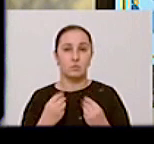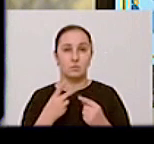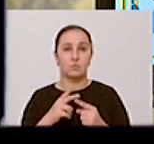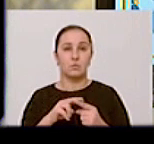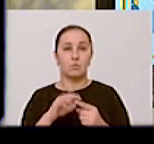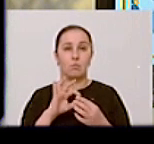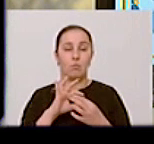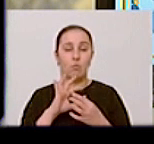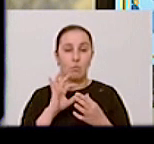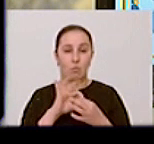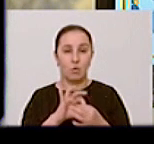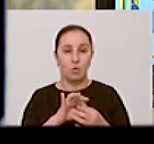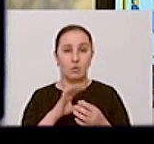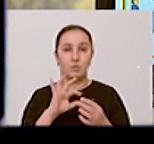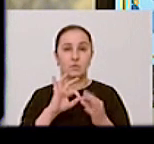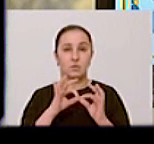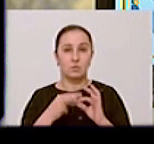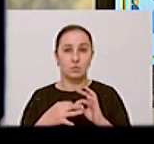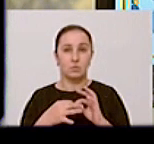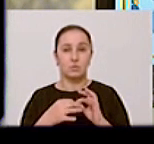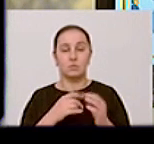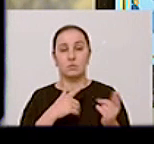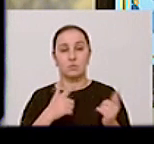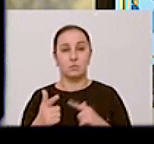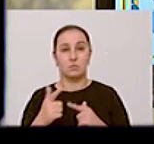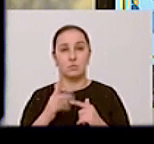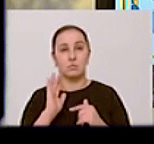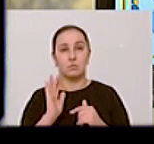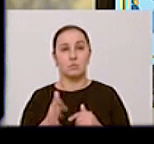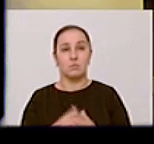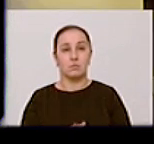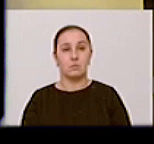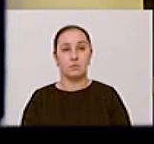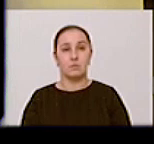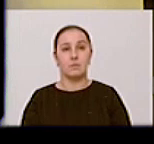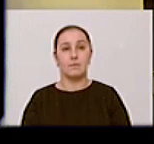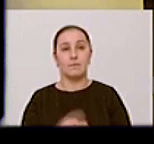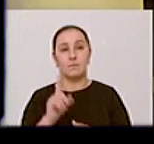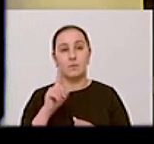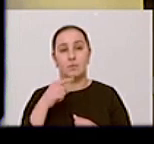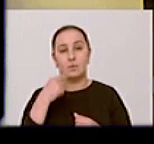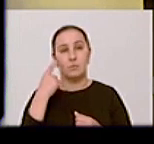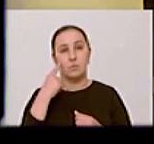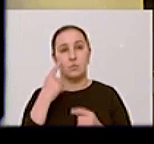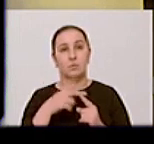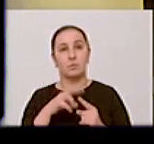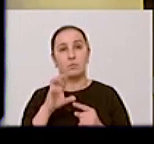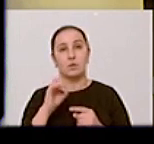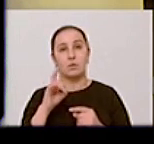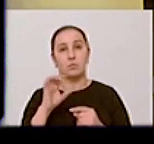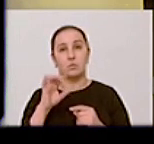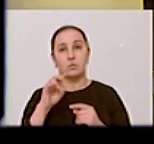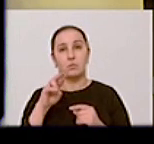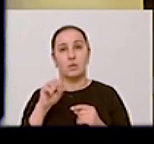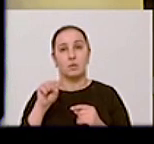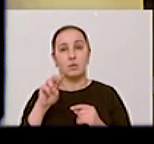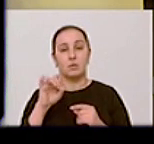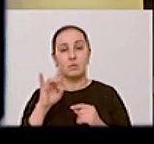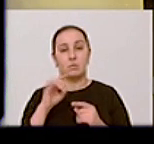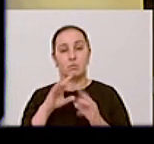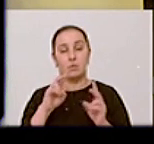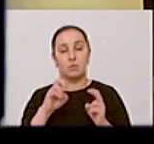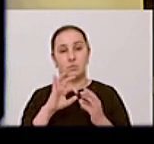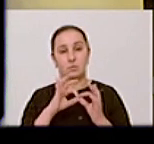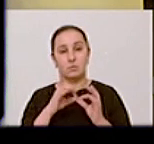bilan bog'lab izohlashga tayyorlaning. Nima deb o'ylaysiz? Behbudiyning Padarkosh dramasi mavzu